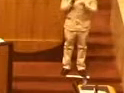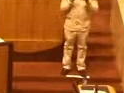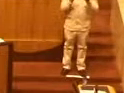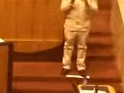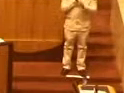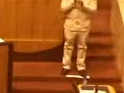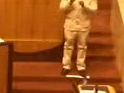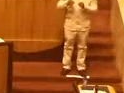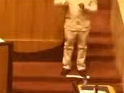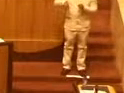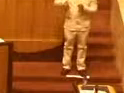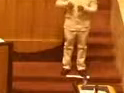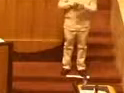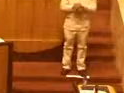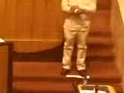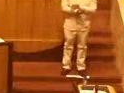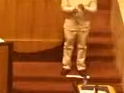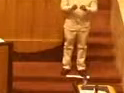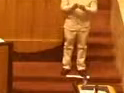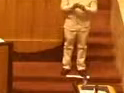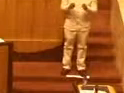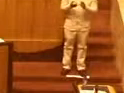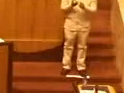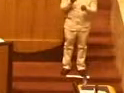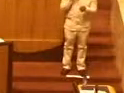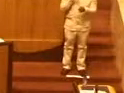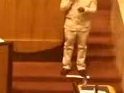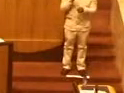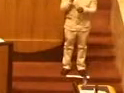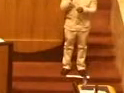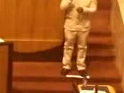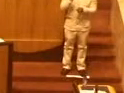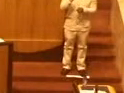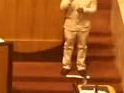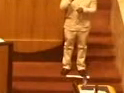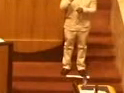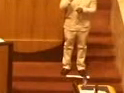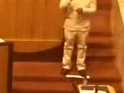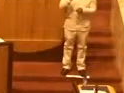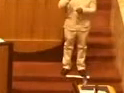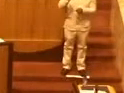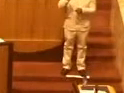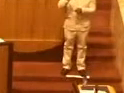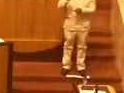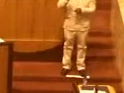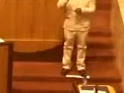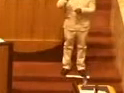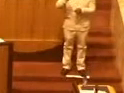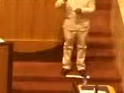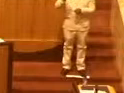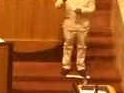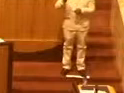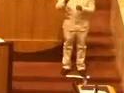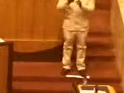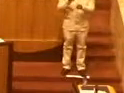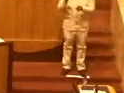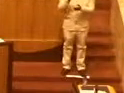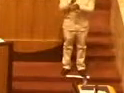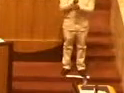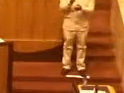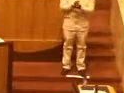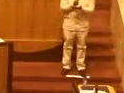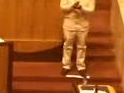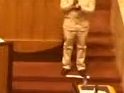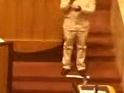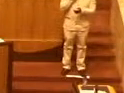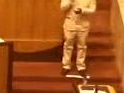by Ayikwei Ama from Ghana, who confirms my mantra when he says,